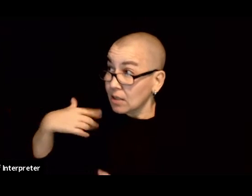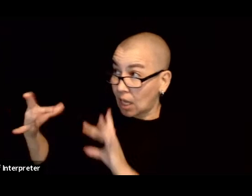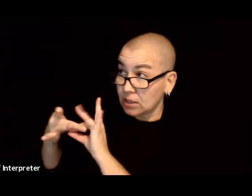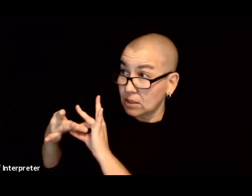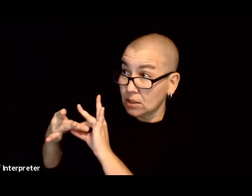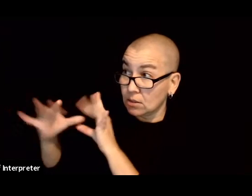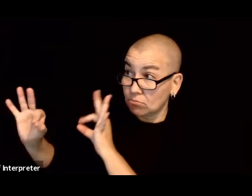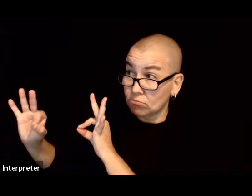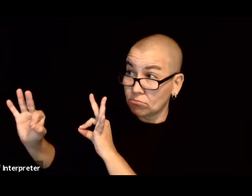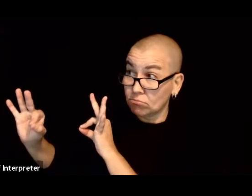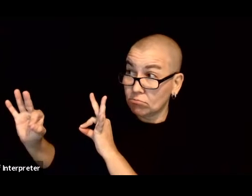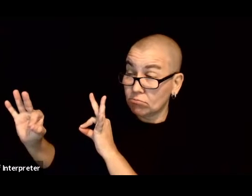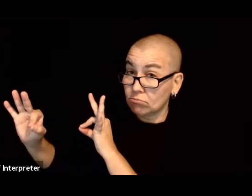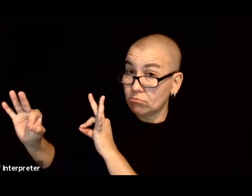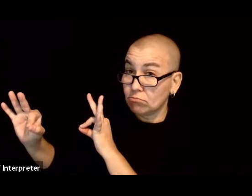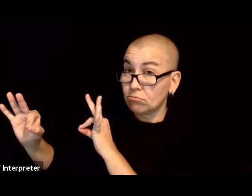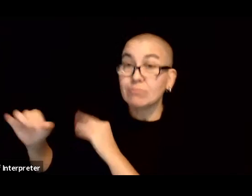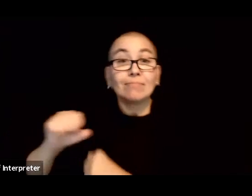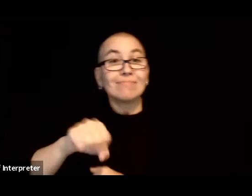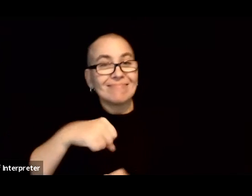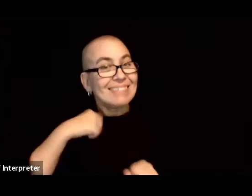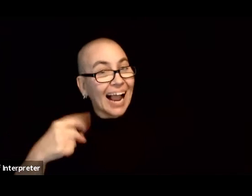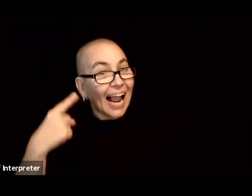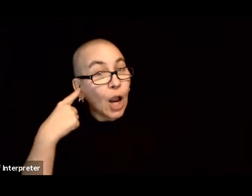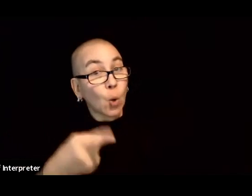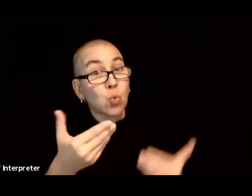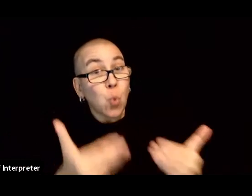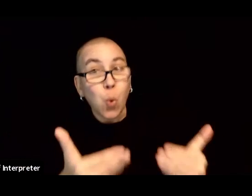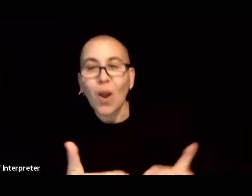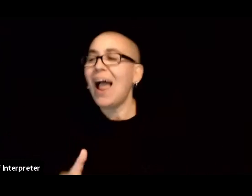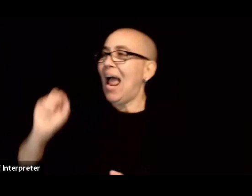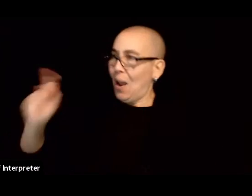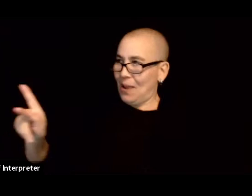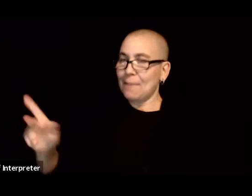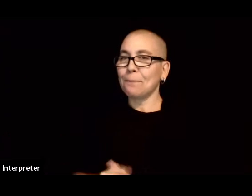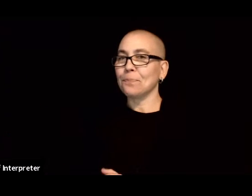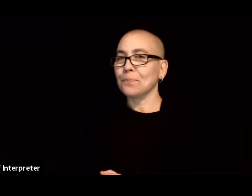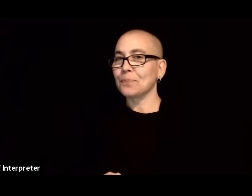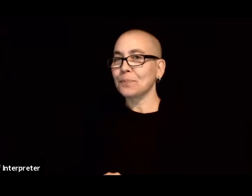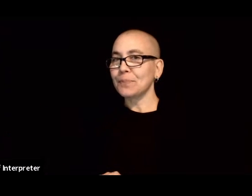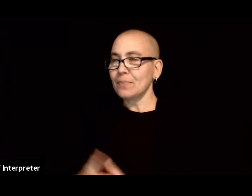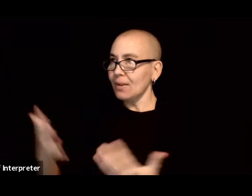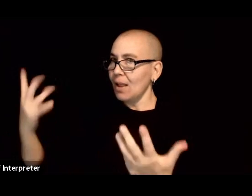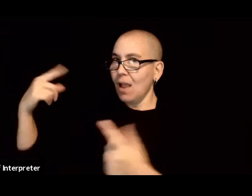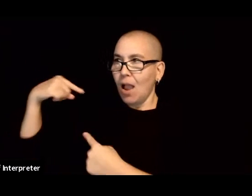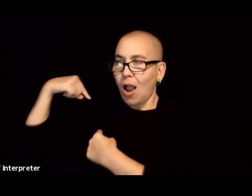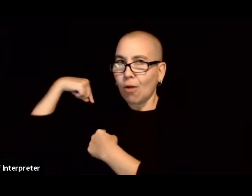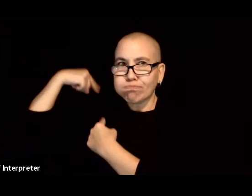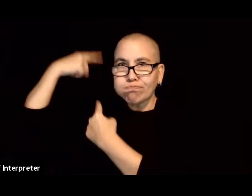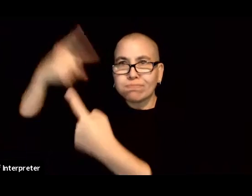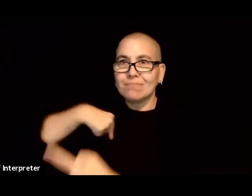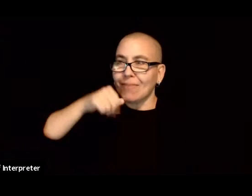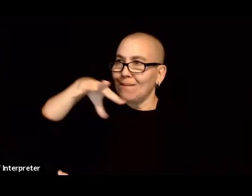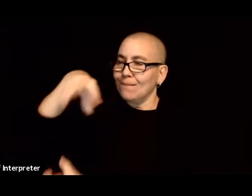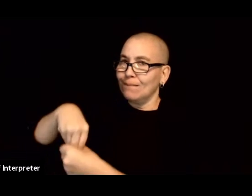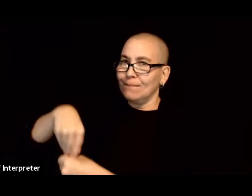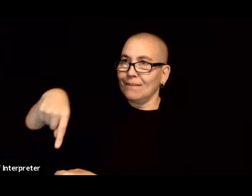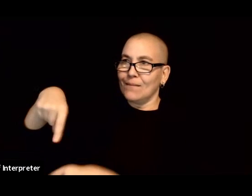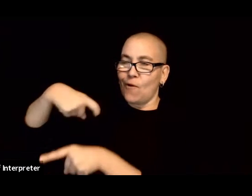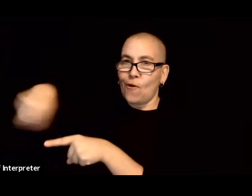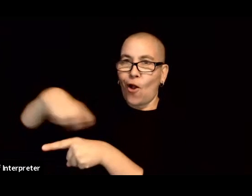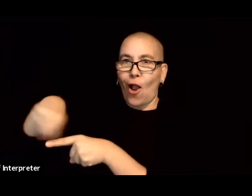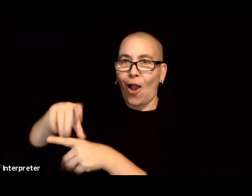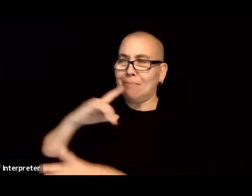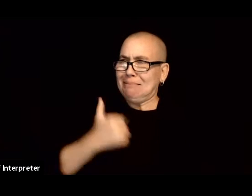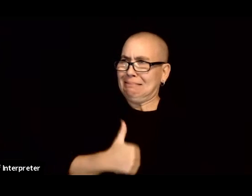Yes, we can. Hello, it's been a while since I've been on one of these calls, so forgive me if you've answered this question a